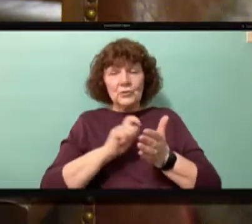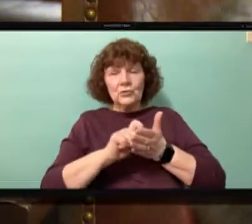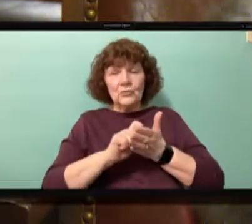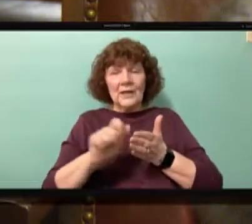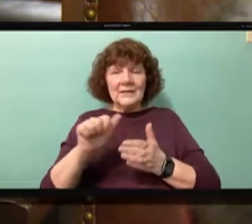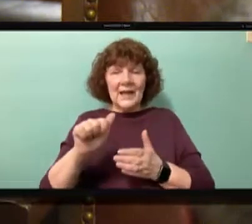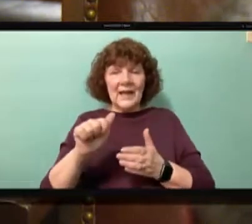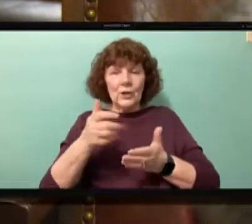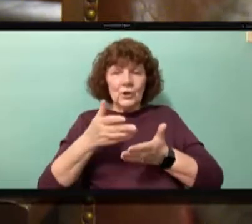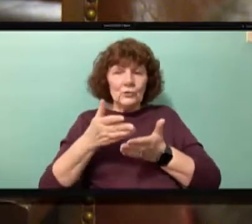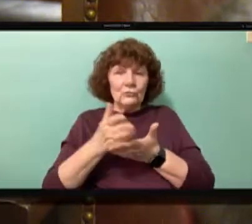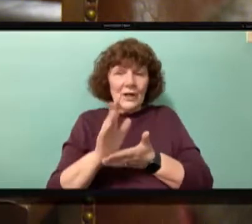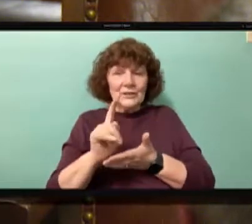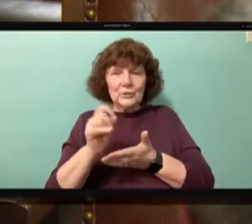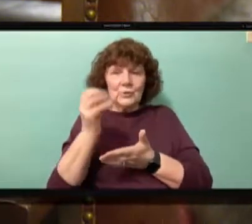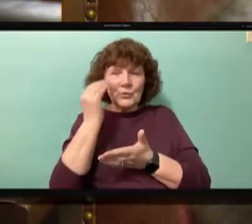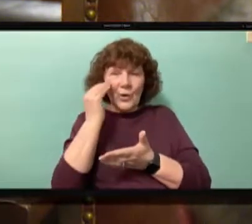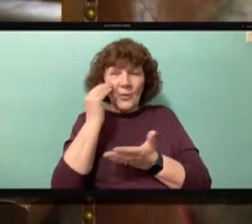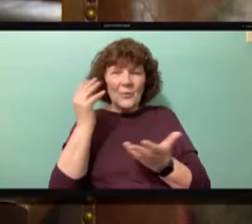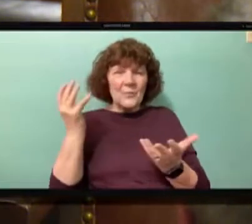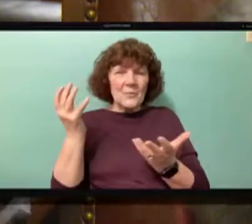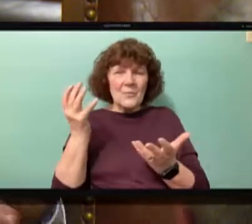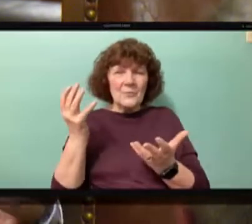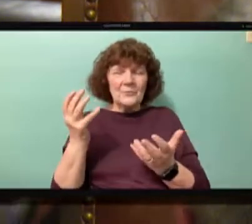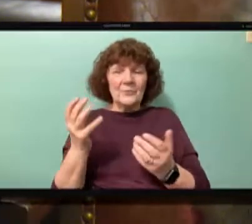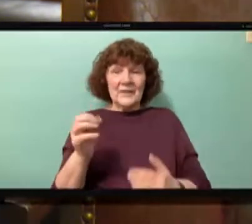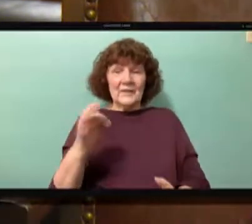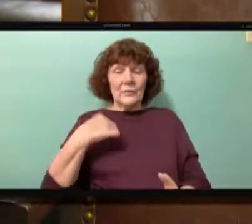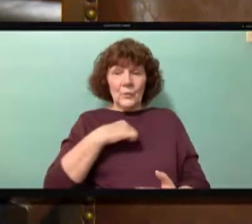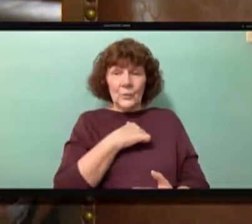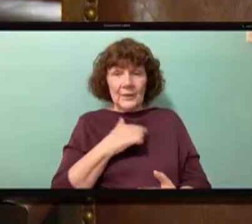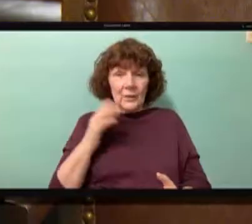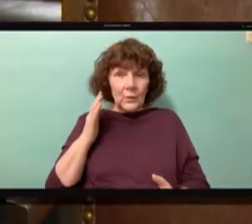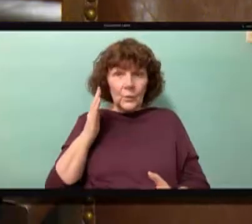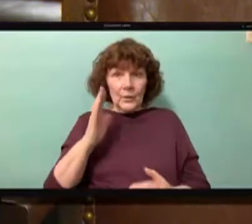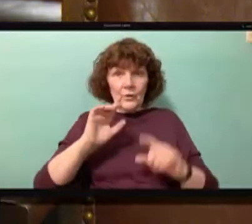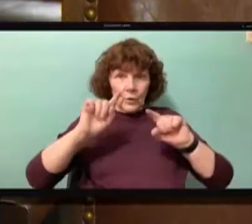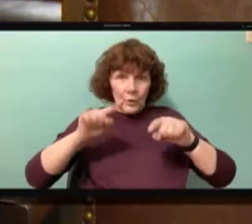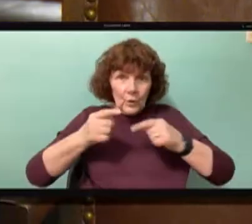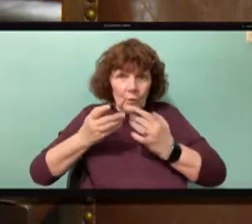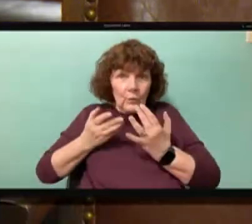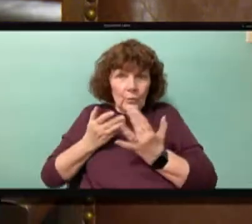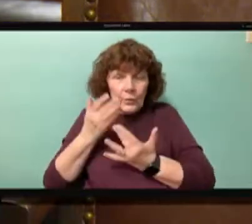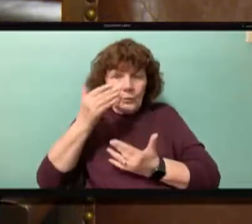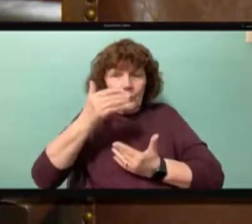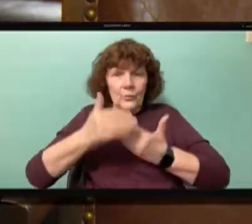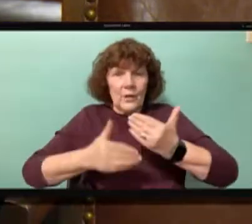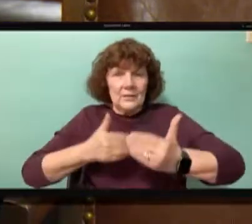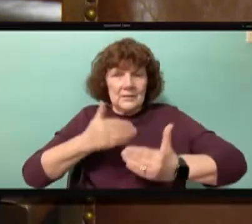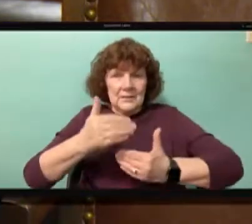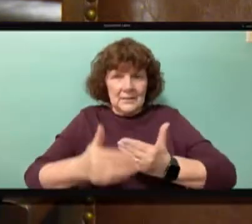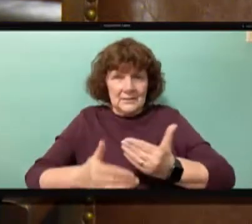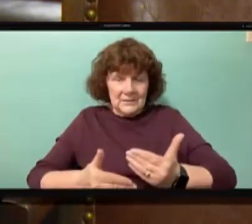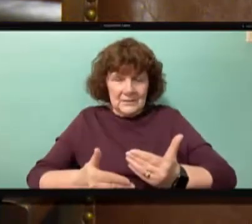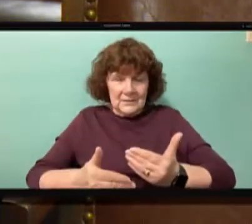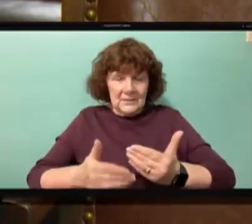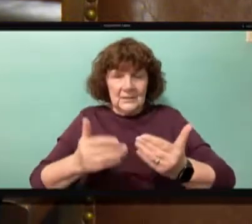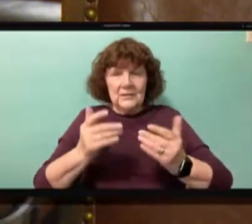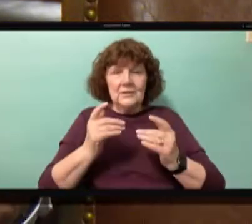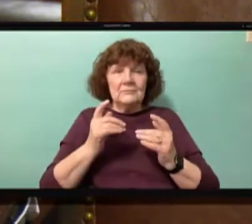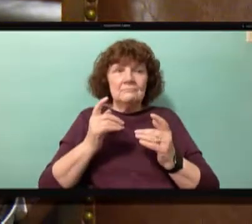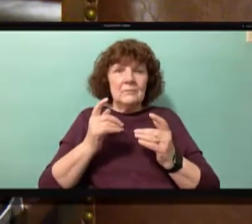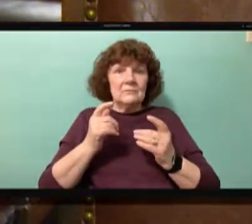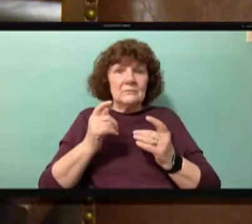to be able to see their bits? Why, if we're going to go through the process of giving